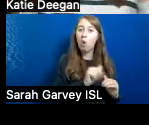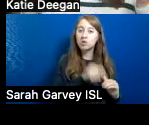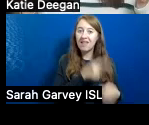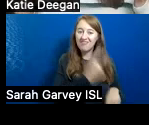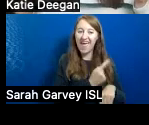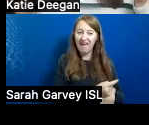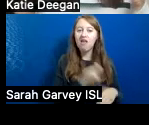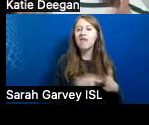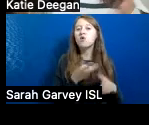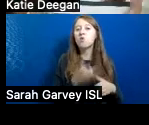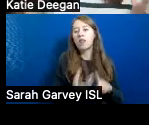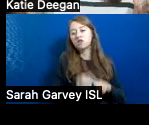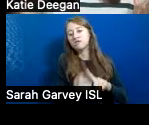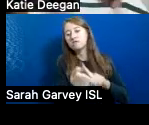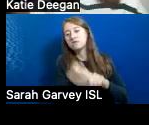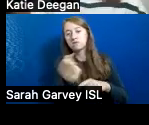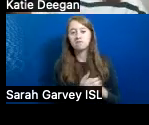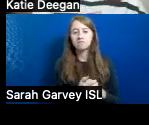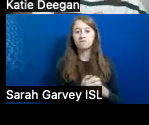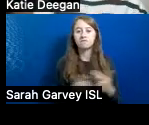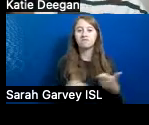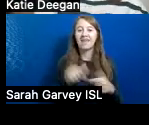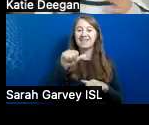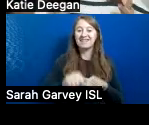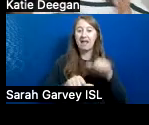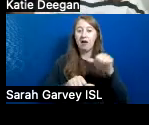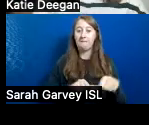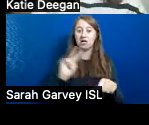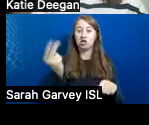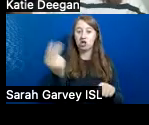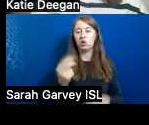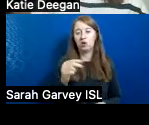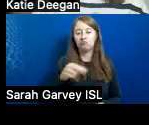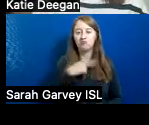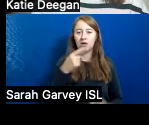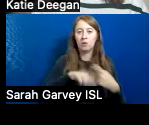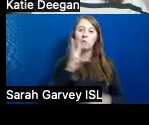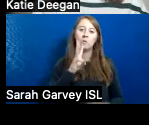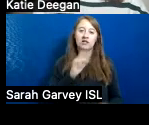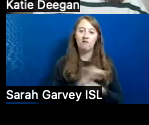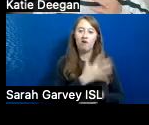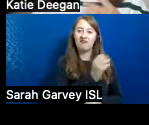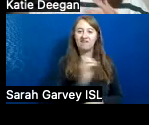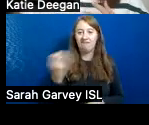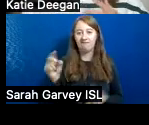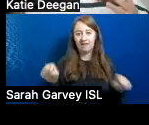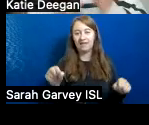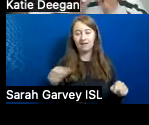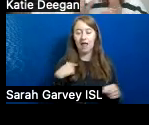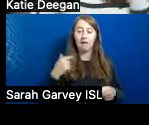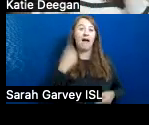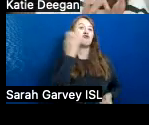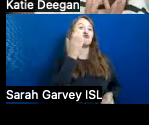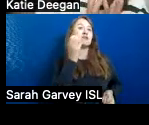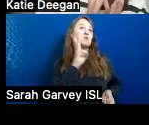ideal 50-50 in all chambers. Who wouldn't want that? It's on my Christmas list now for the last few years. But that is from